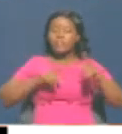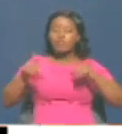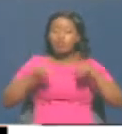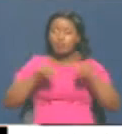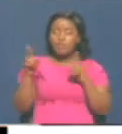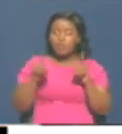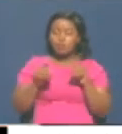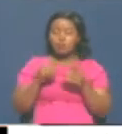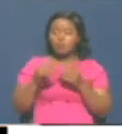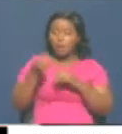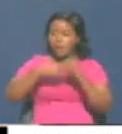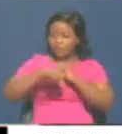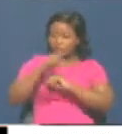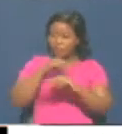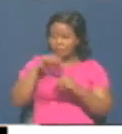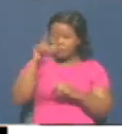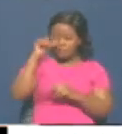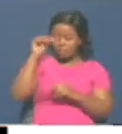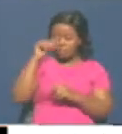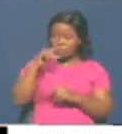region.